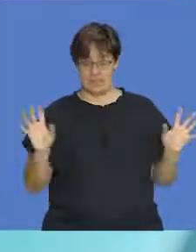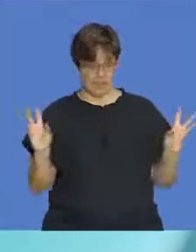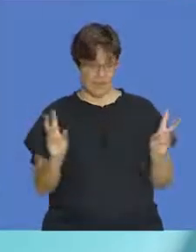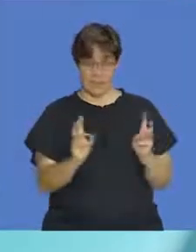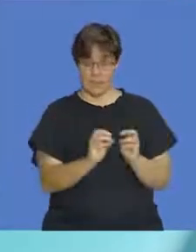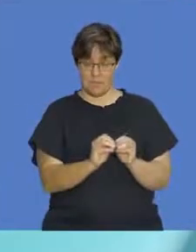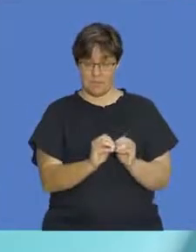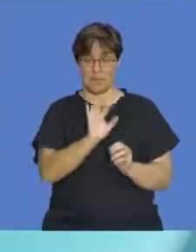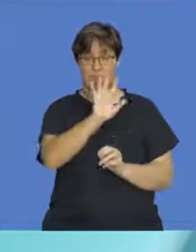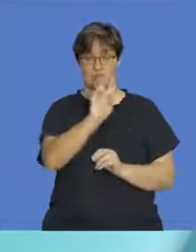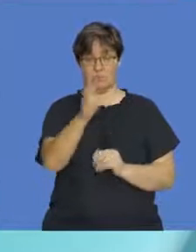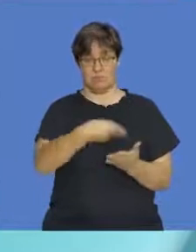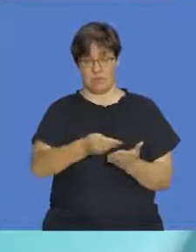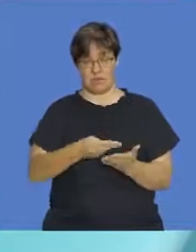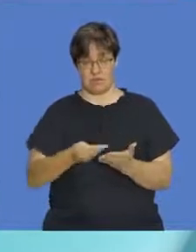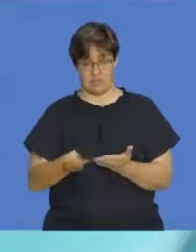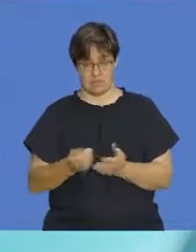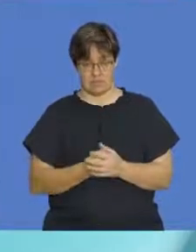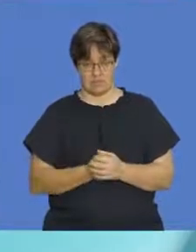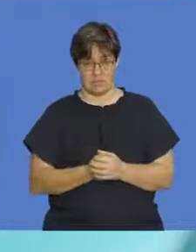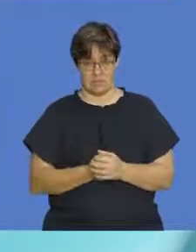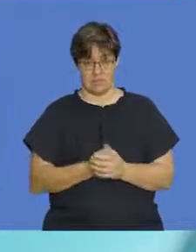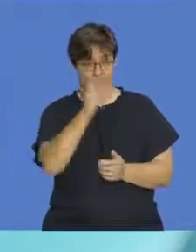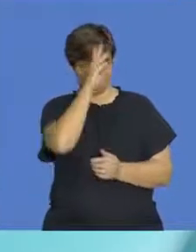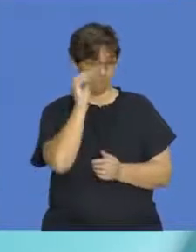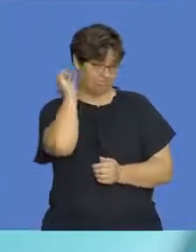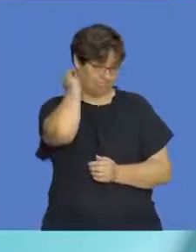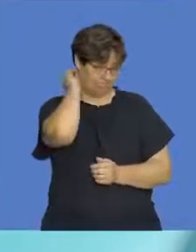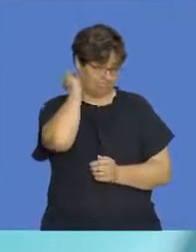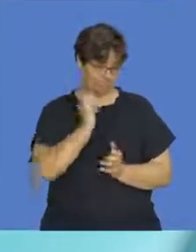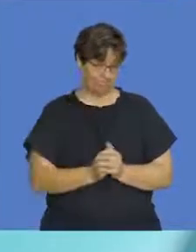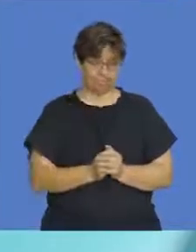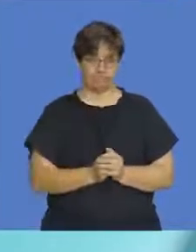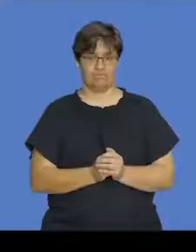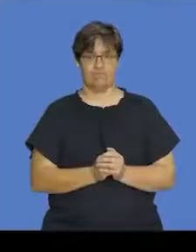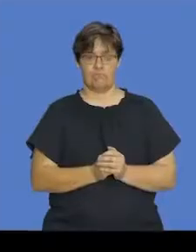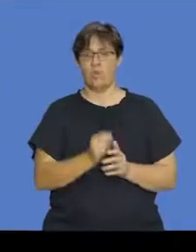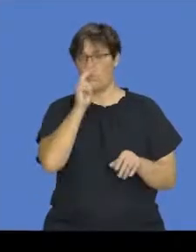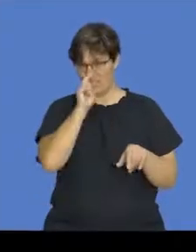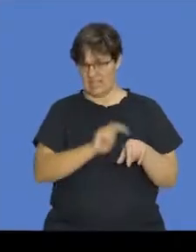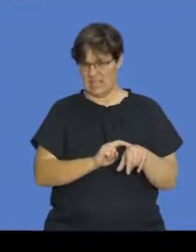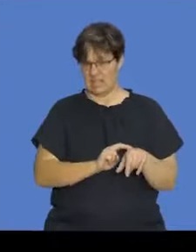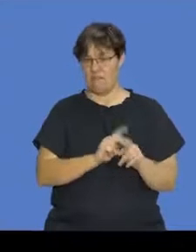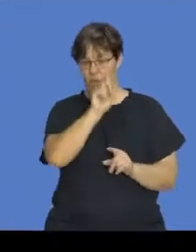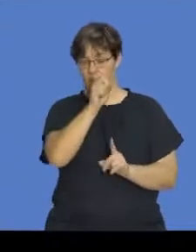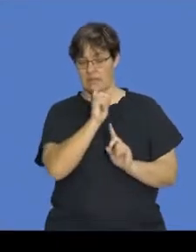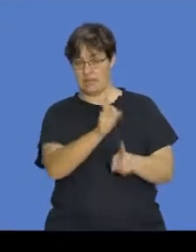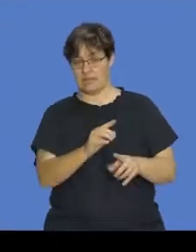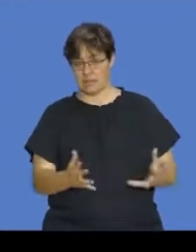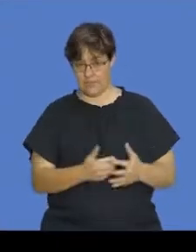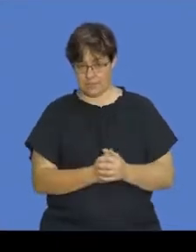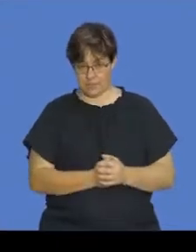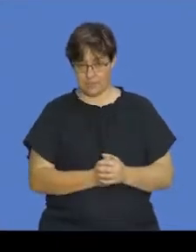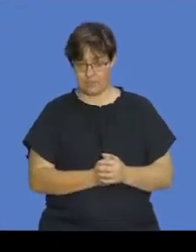situation is 52 cards. So please remember that. We're going to need it as we go forward to the questions.